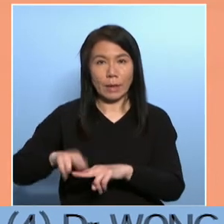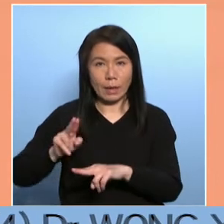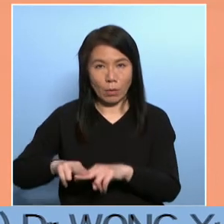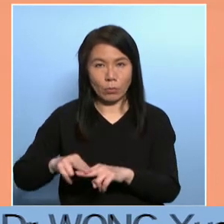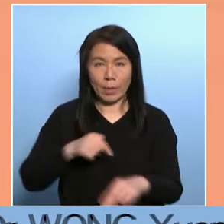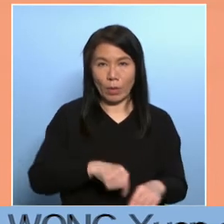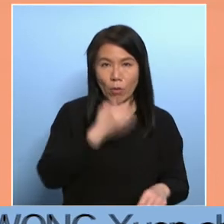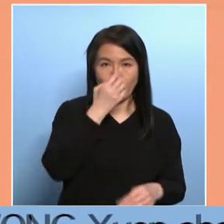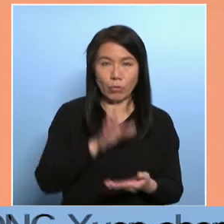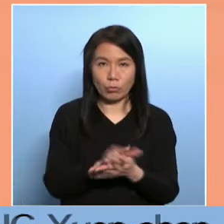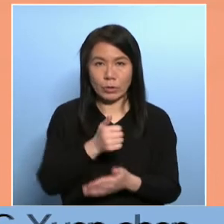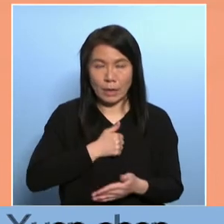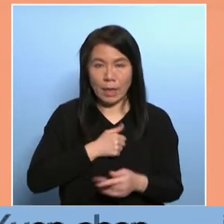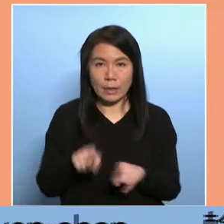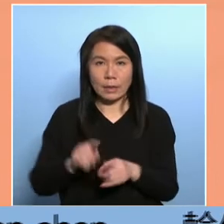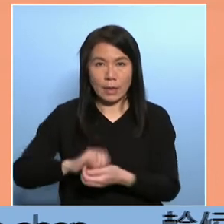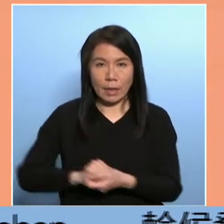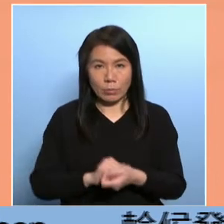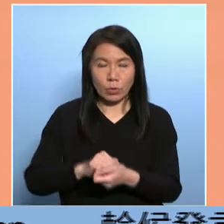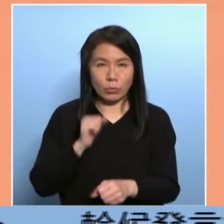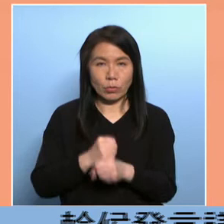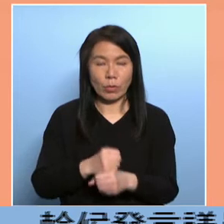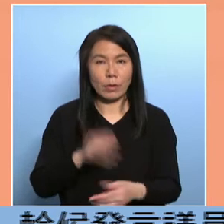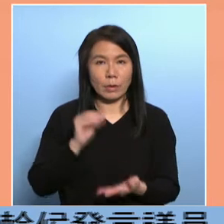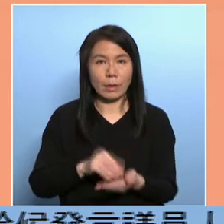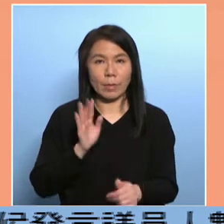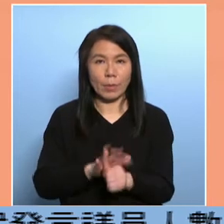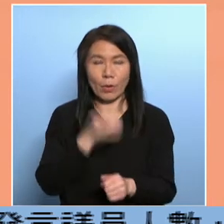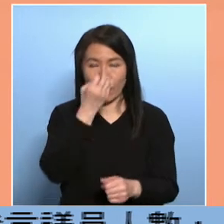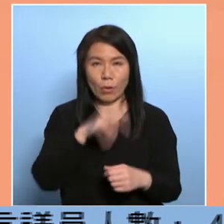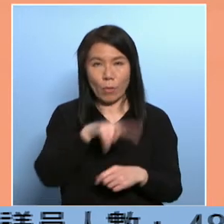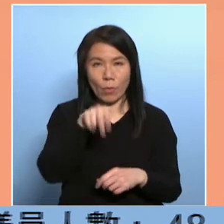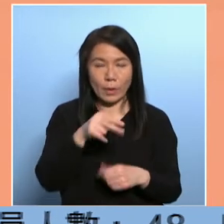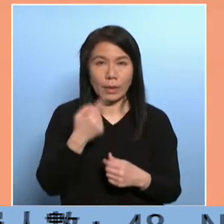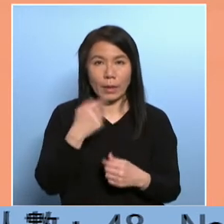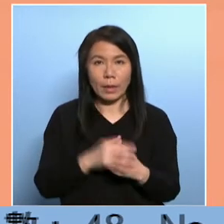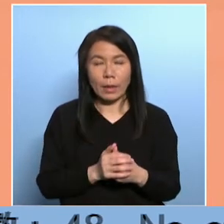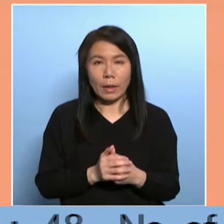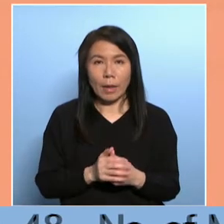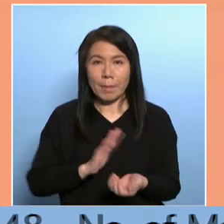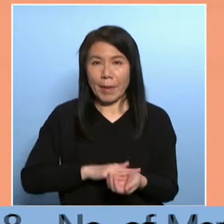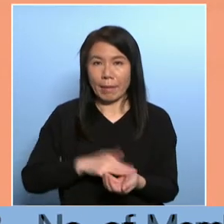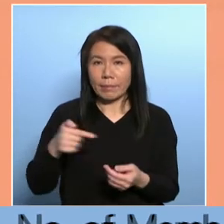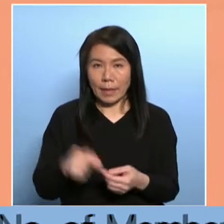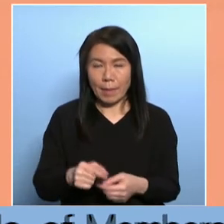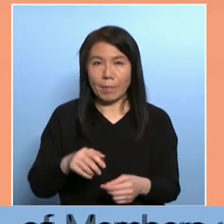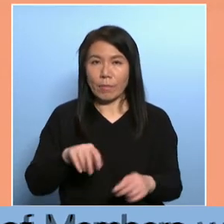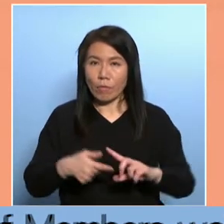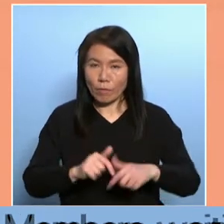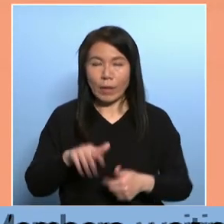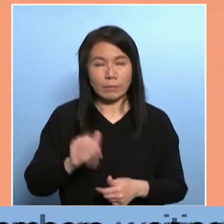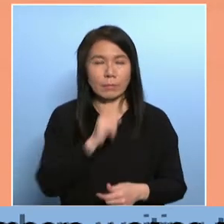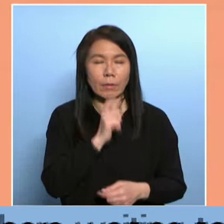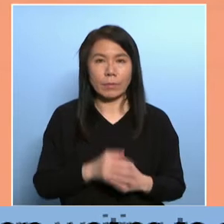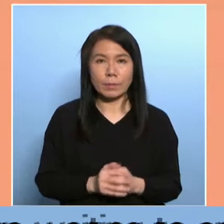I'm sure with the support of the central authorities and with collaboration between experts on the mainland and Hong Kong, I'm sure we will be able to find the